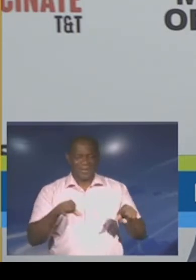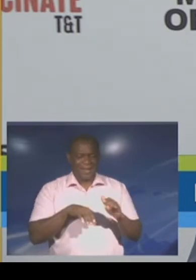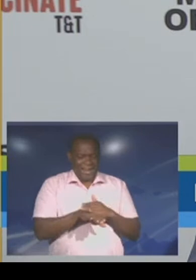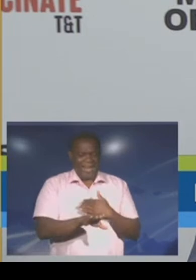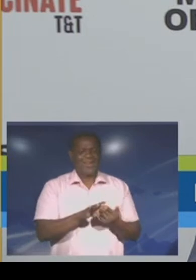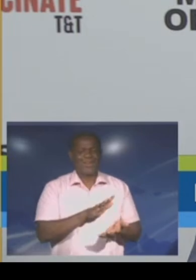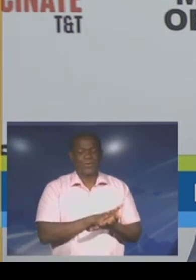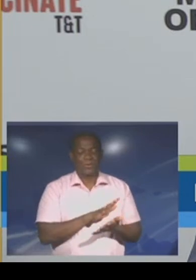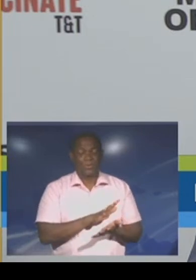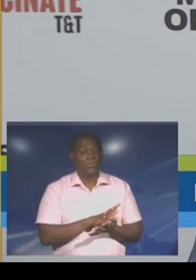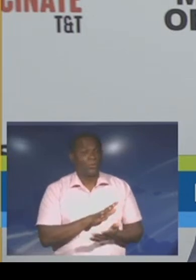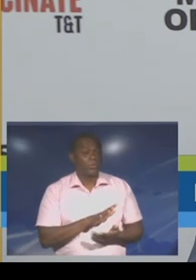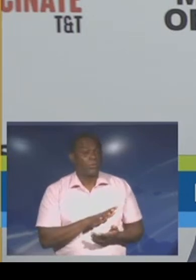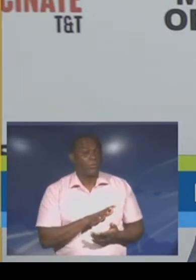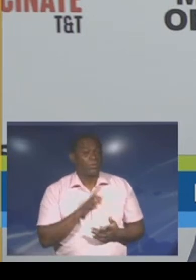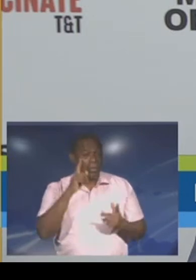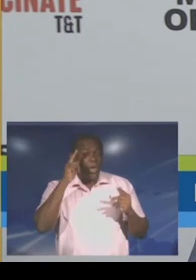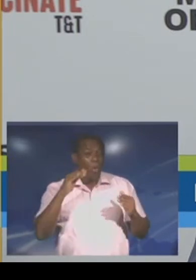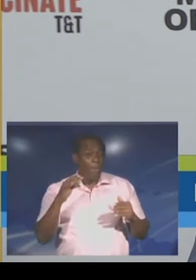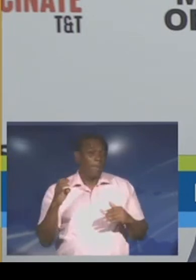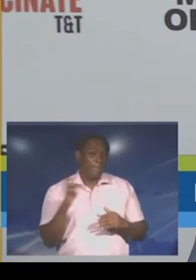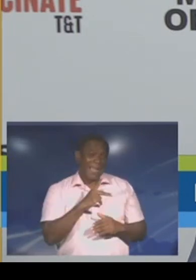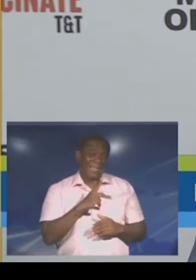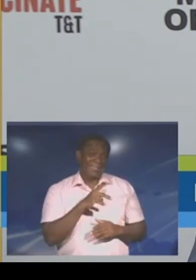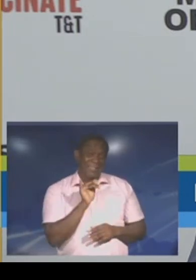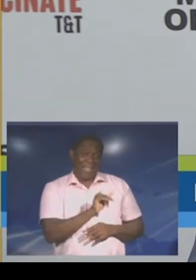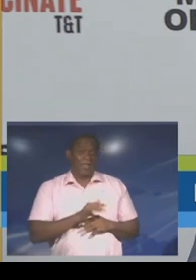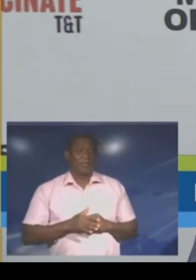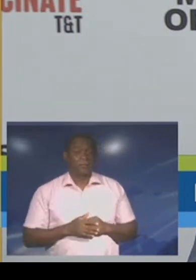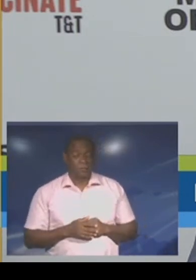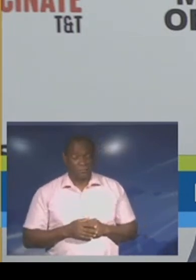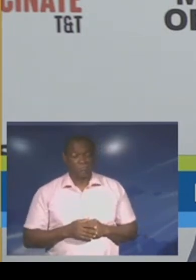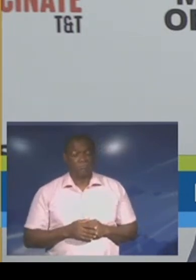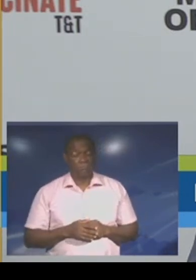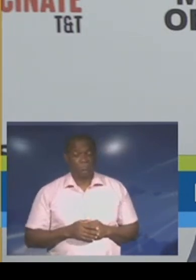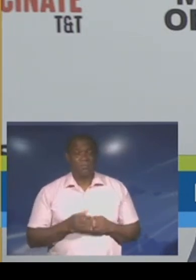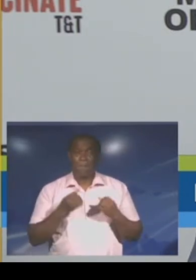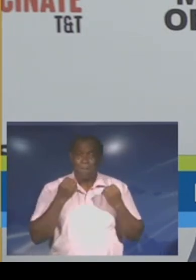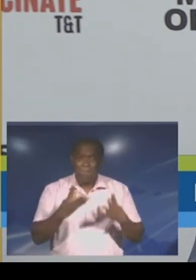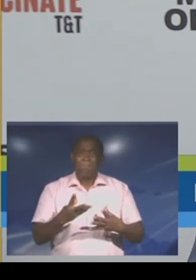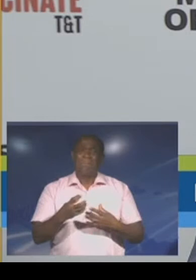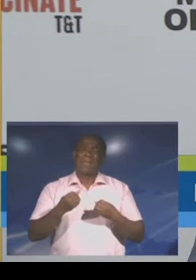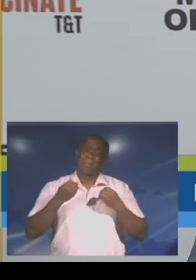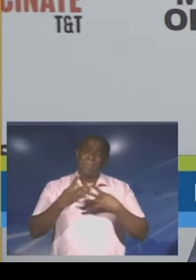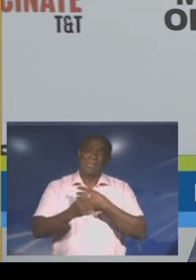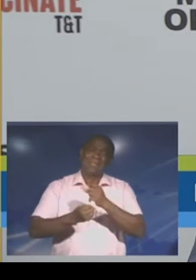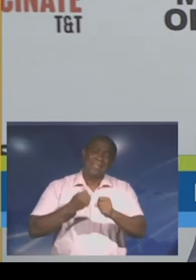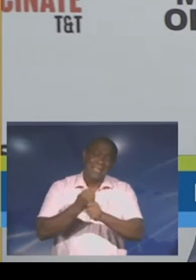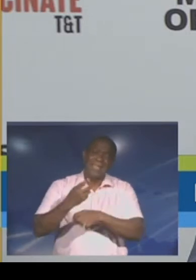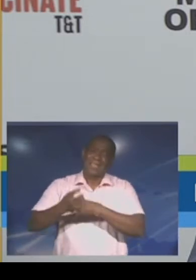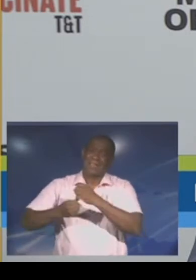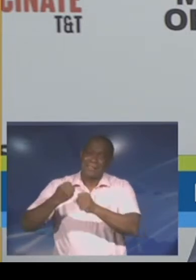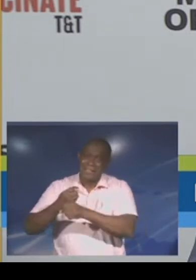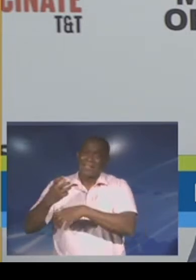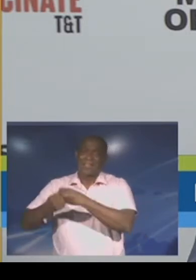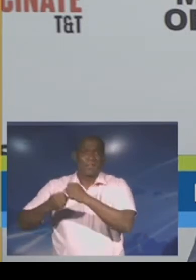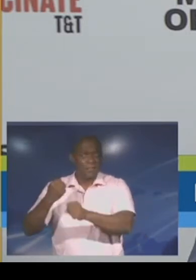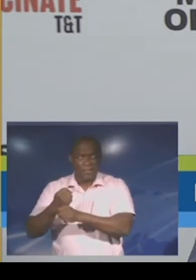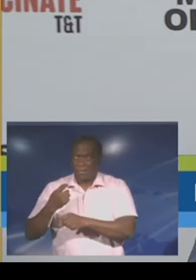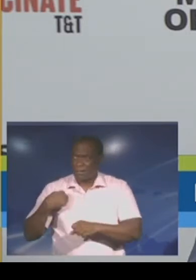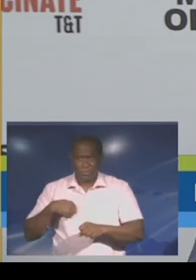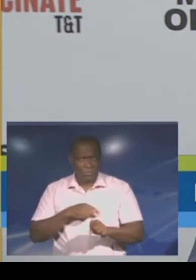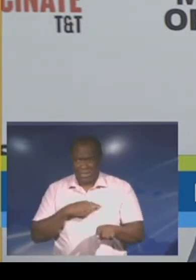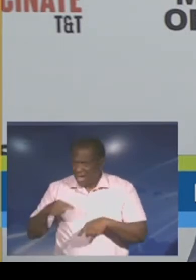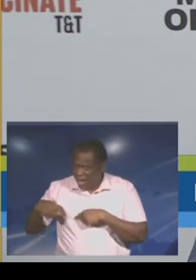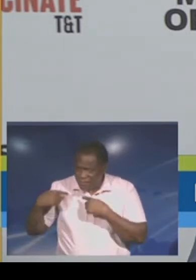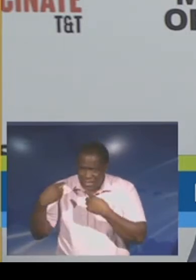for these childhood diseases for decades and decades and decades with no issue.